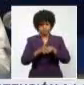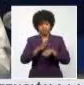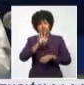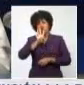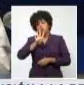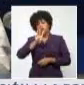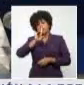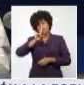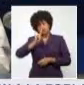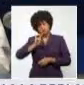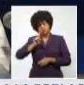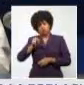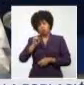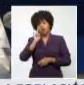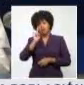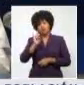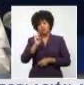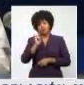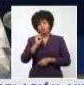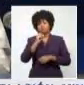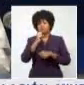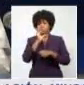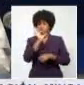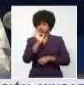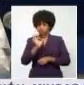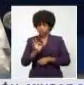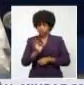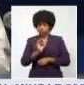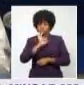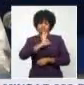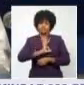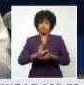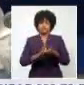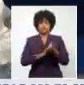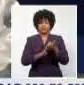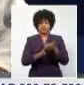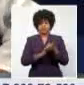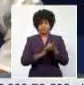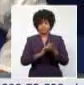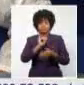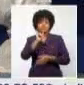49.9% at the time of diagnosis are infected.